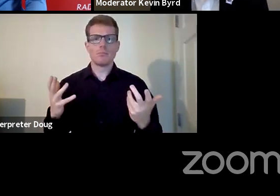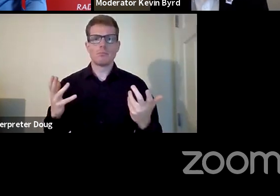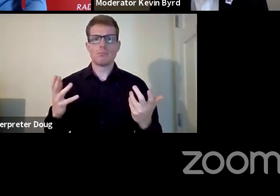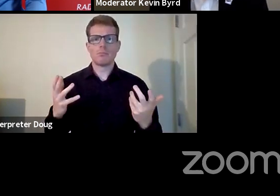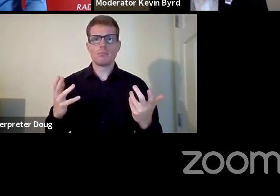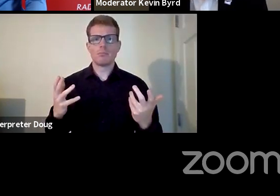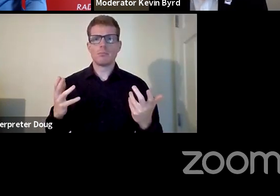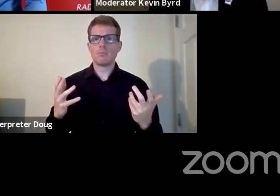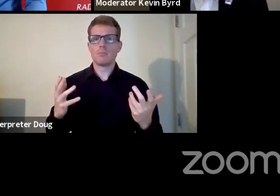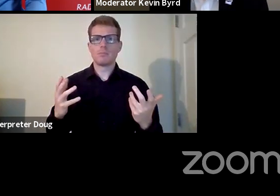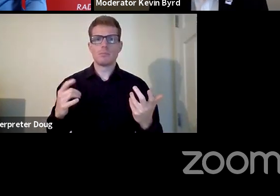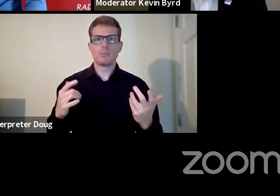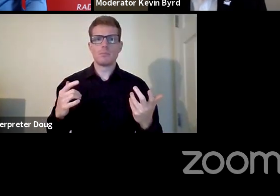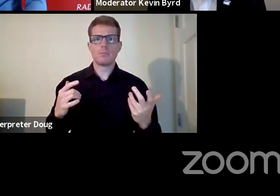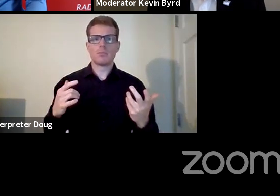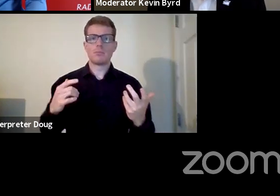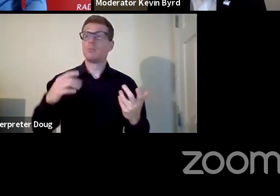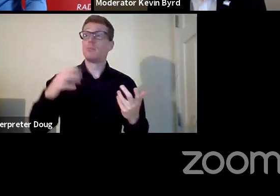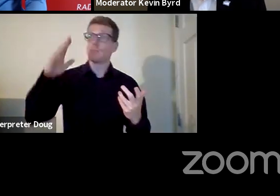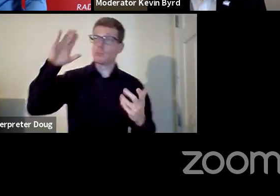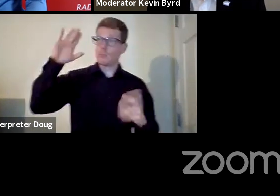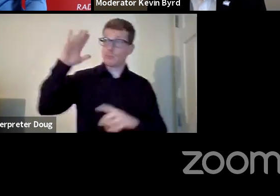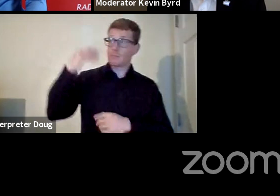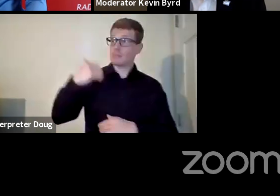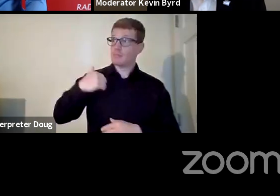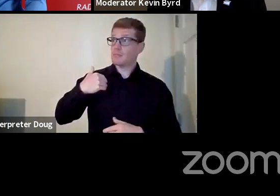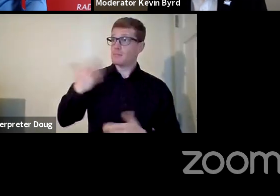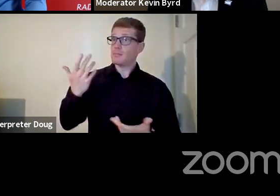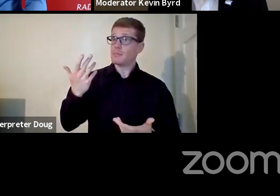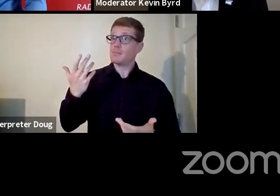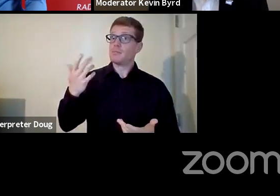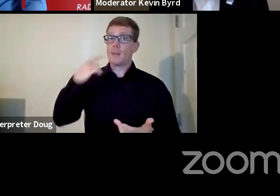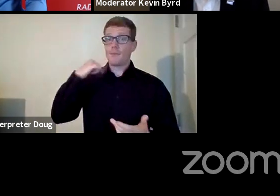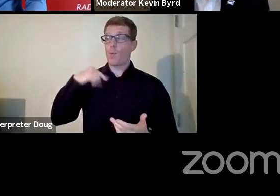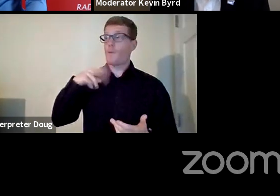Well, maybe I'll start this one and we'll go in reverse orders. But